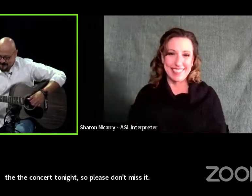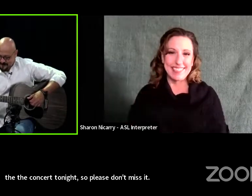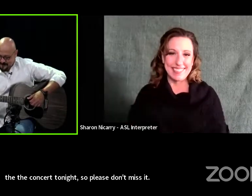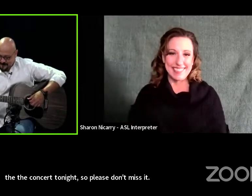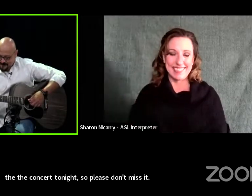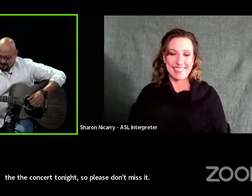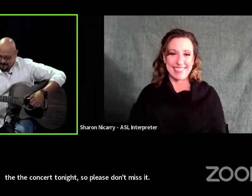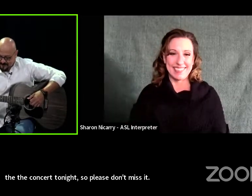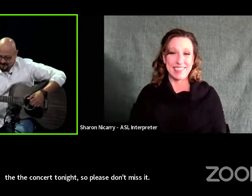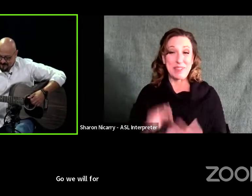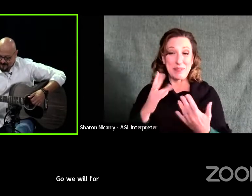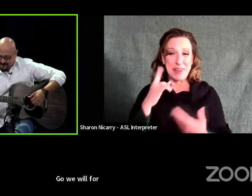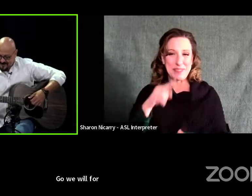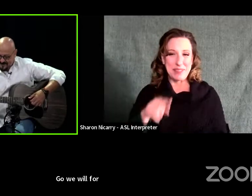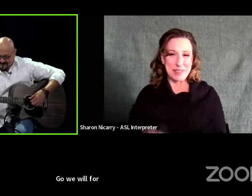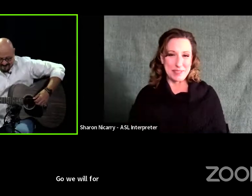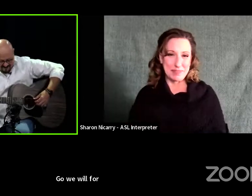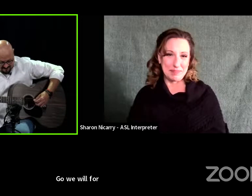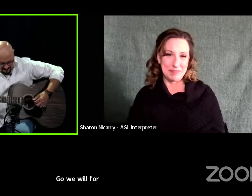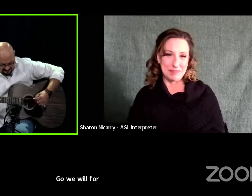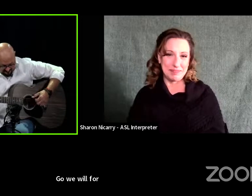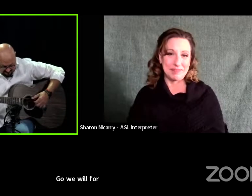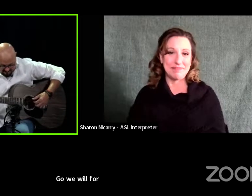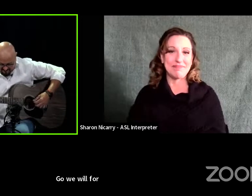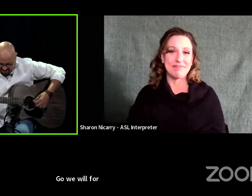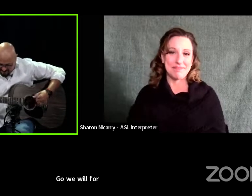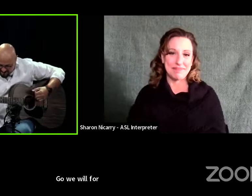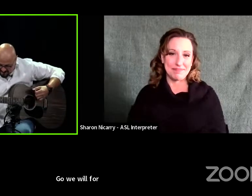We wait for you. This is like this.